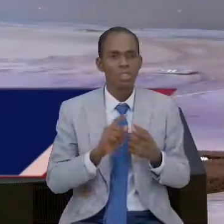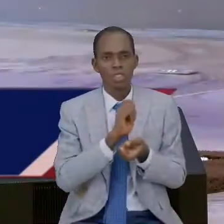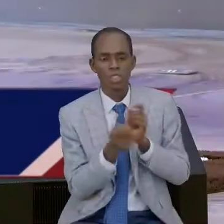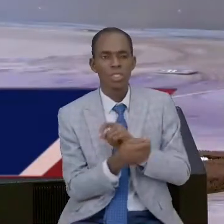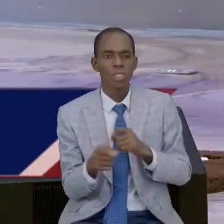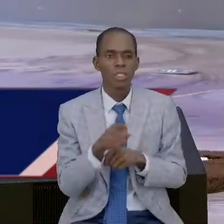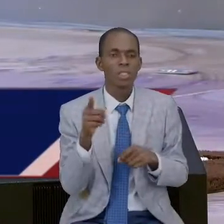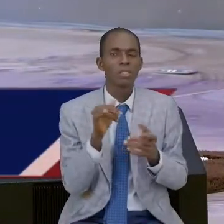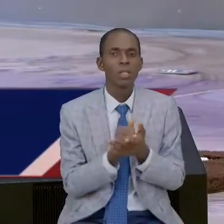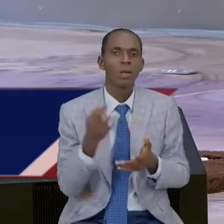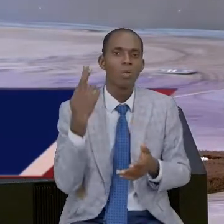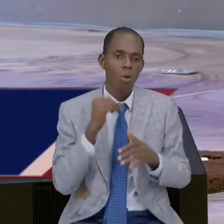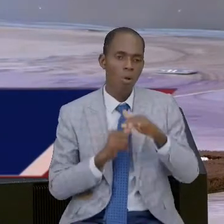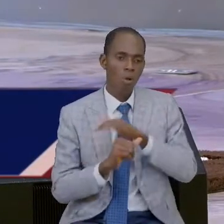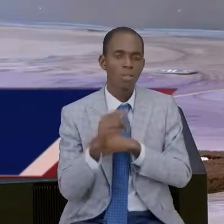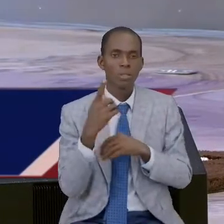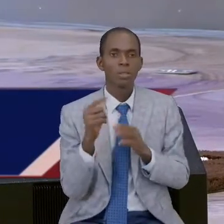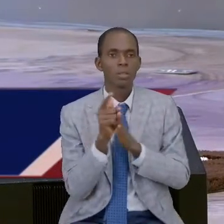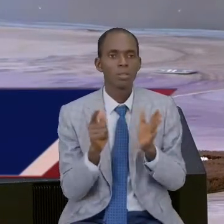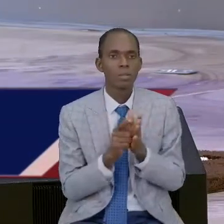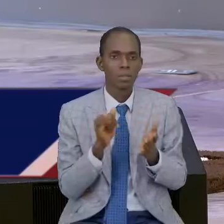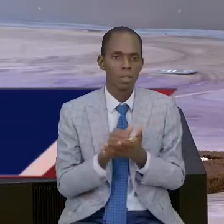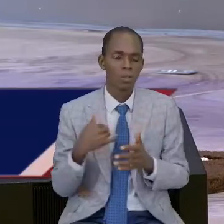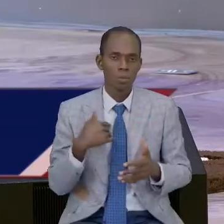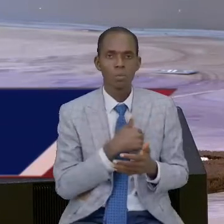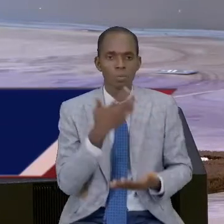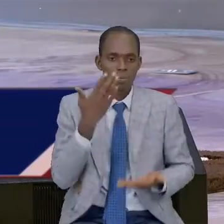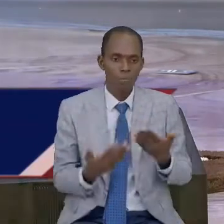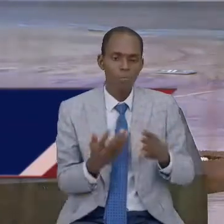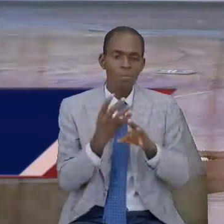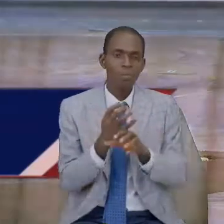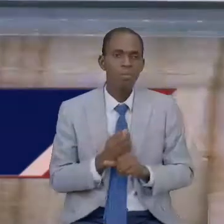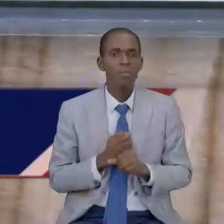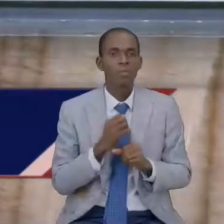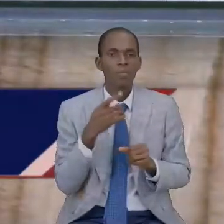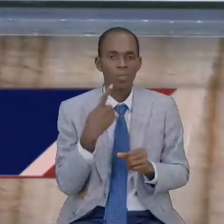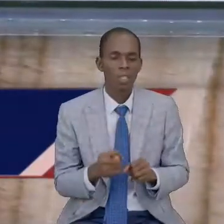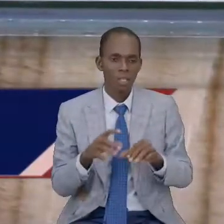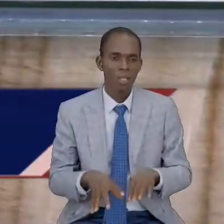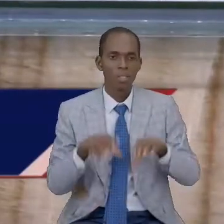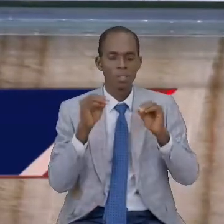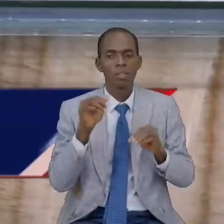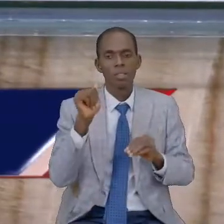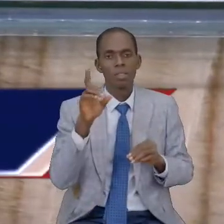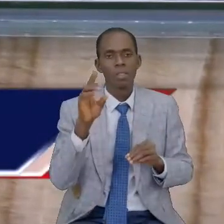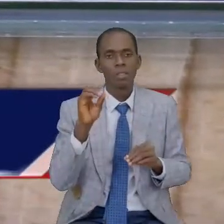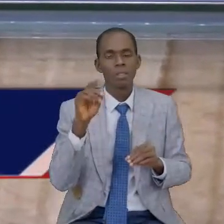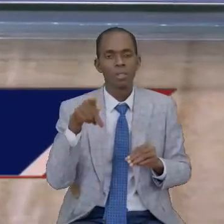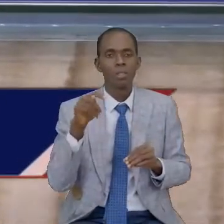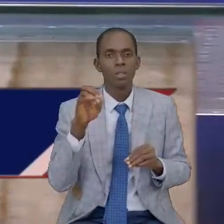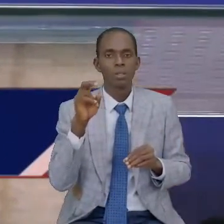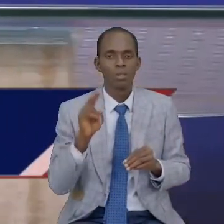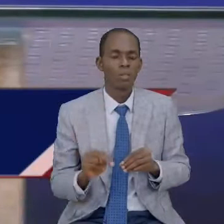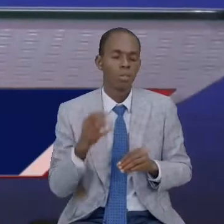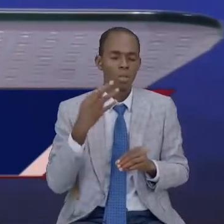transform them that were under the law, that we might receive the adoption of sons.